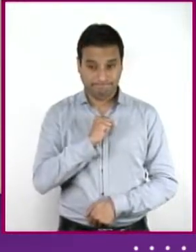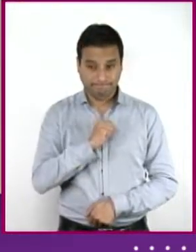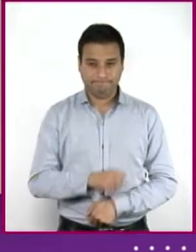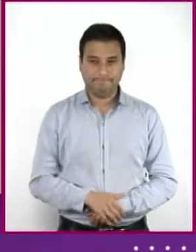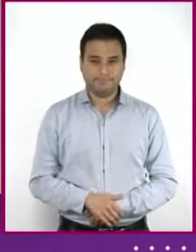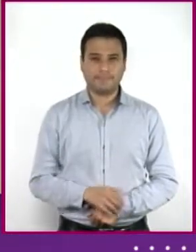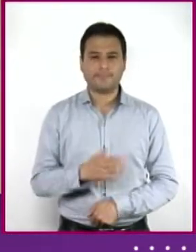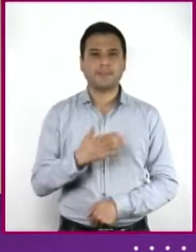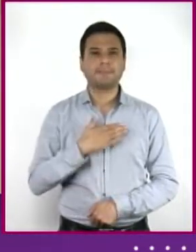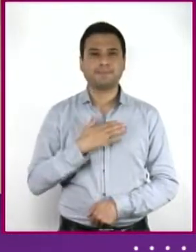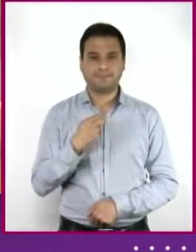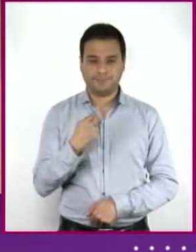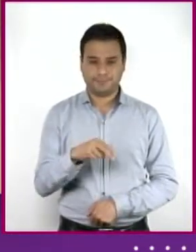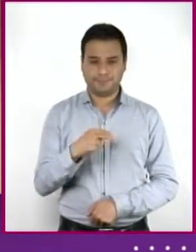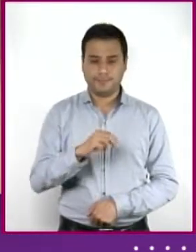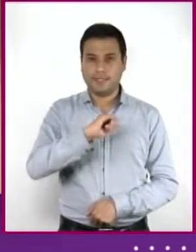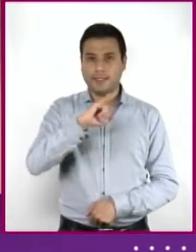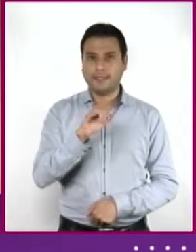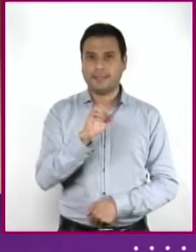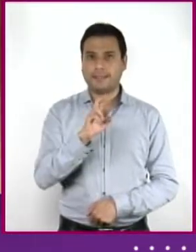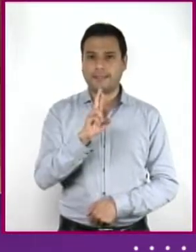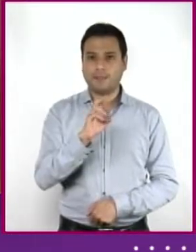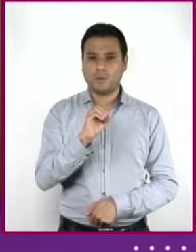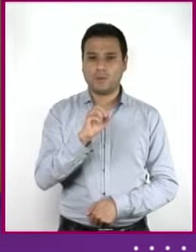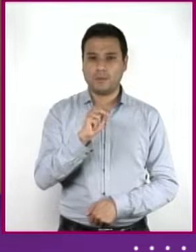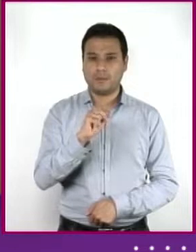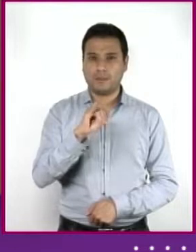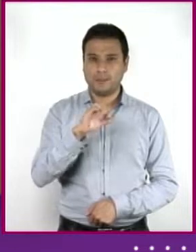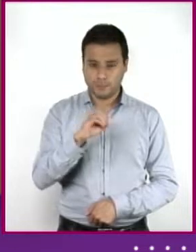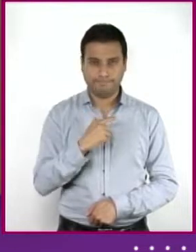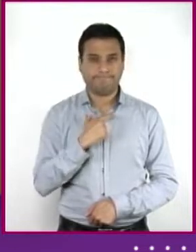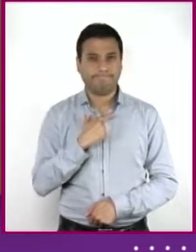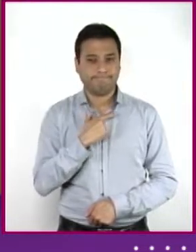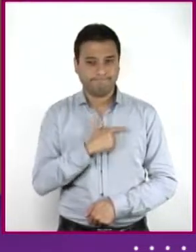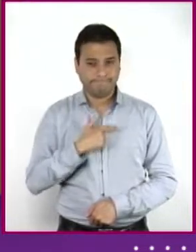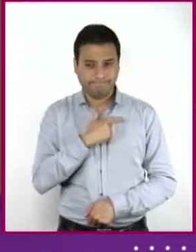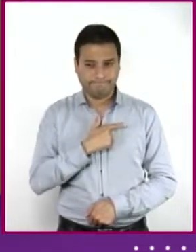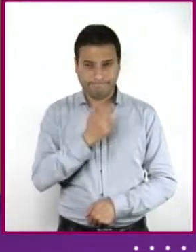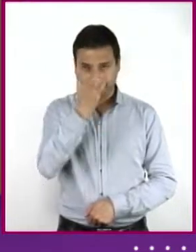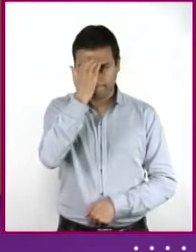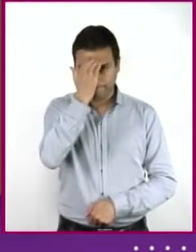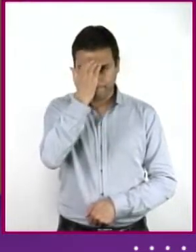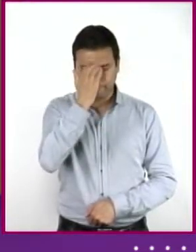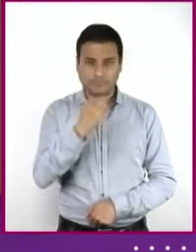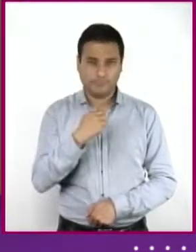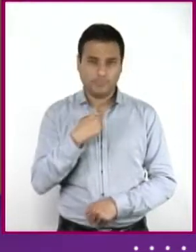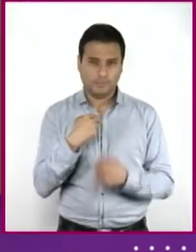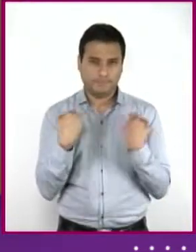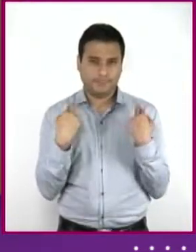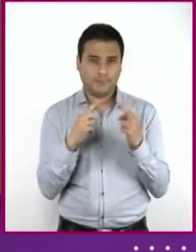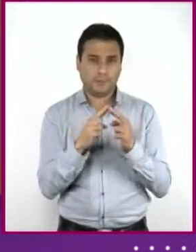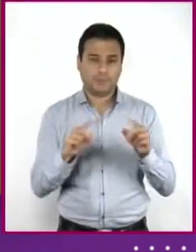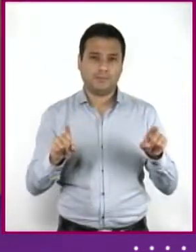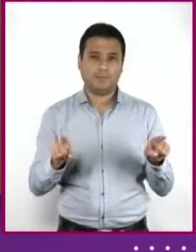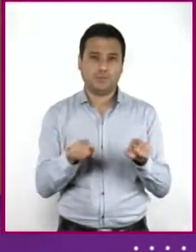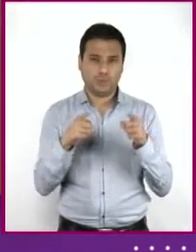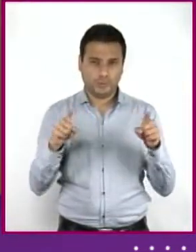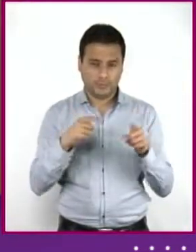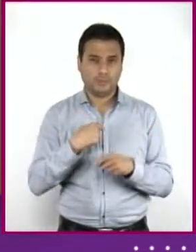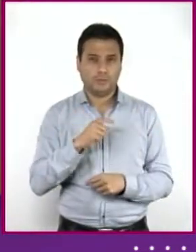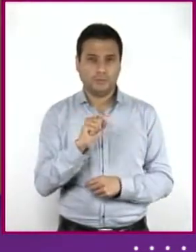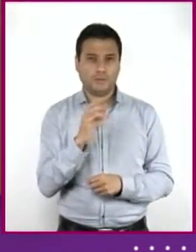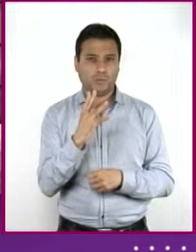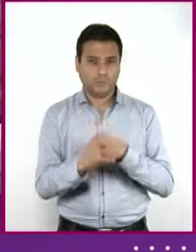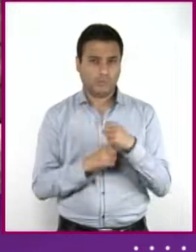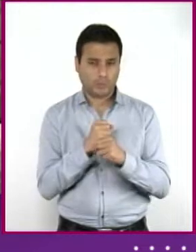Hello, my name is Jerónimo Carrera. Nice to meet you. I'm the new music teacher. I'm 24 years